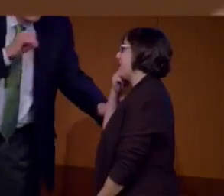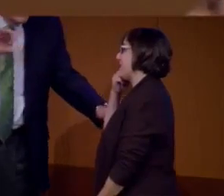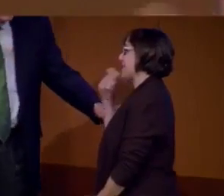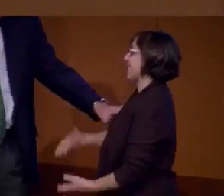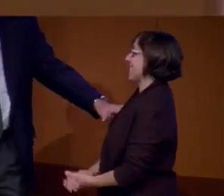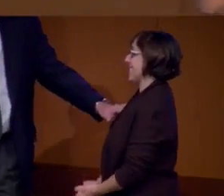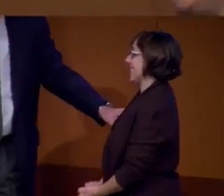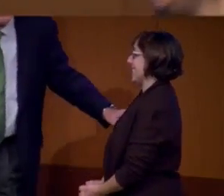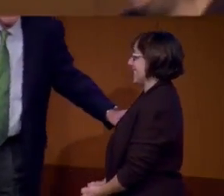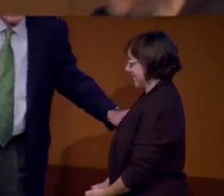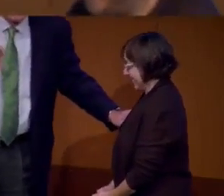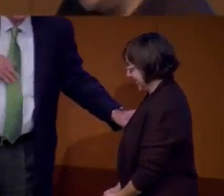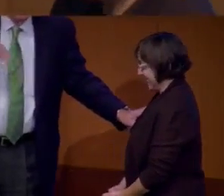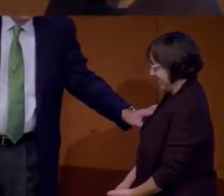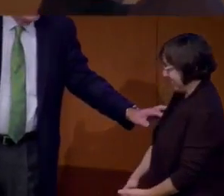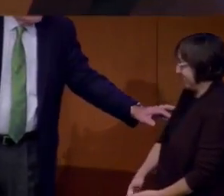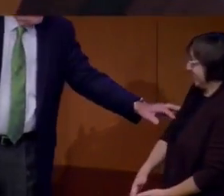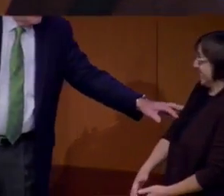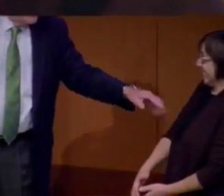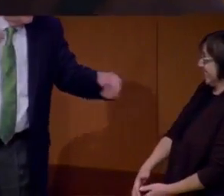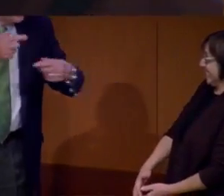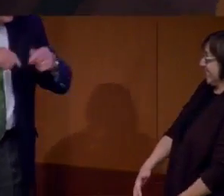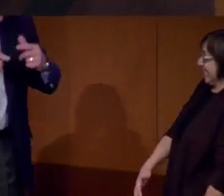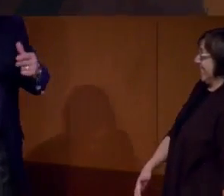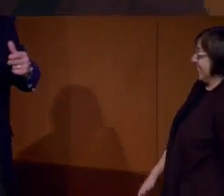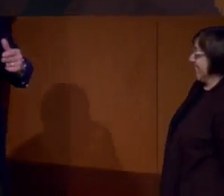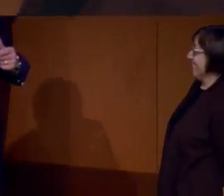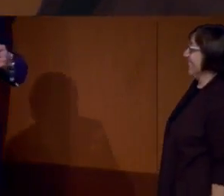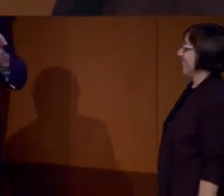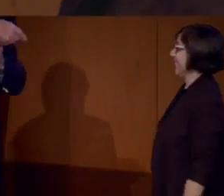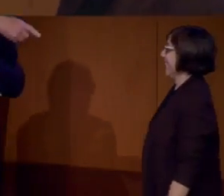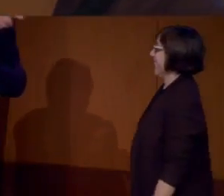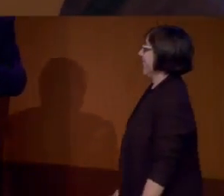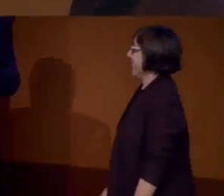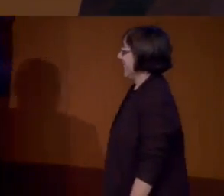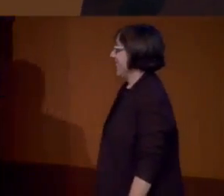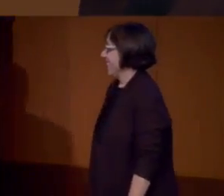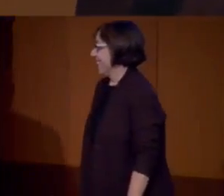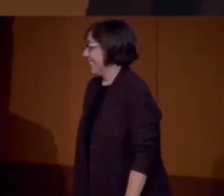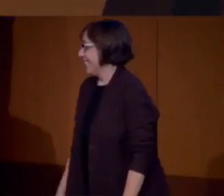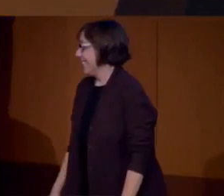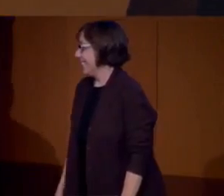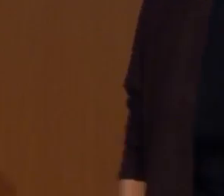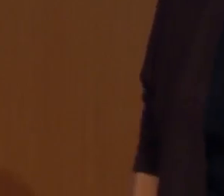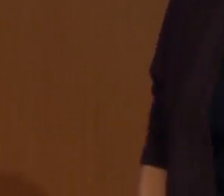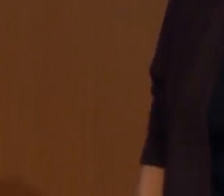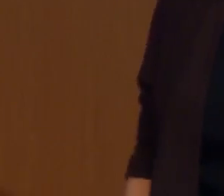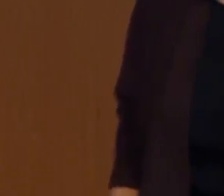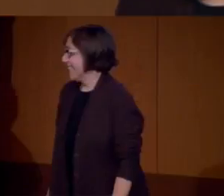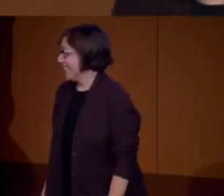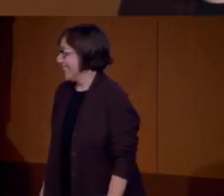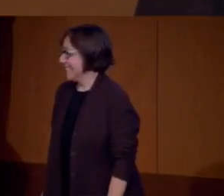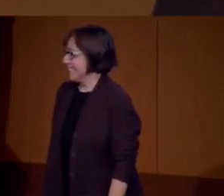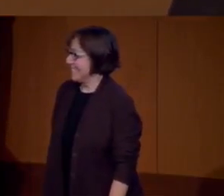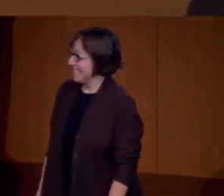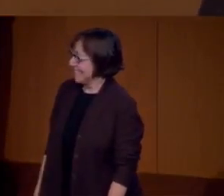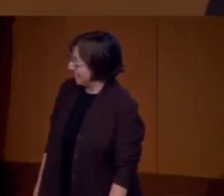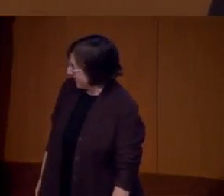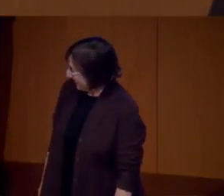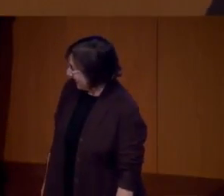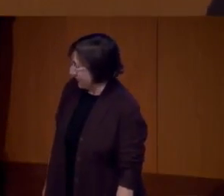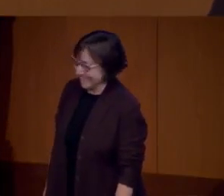You're awesome. If I speak in sign language, we'll be here all